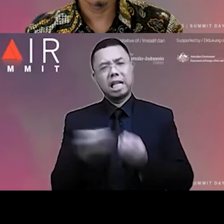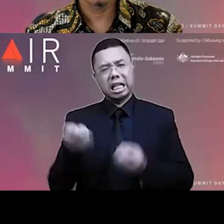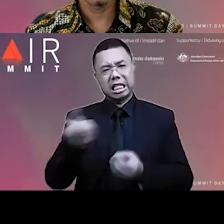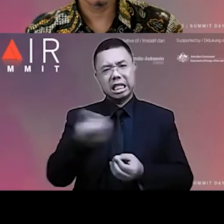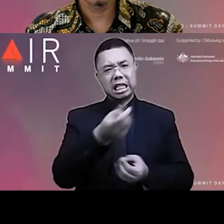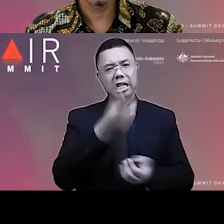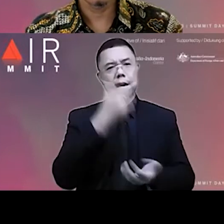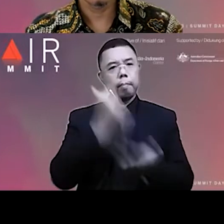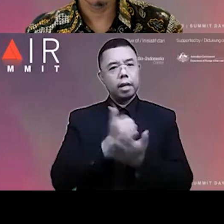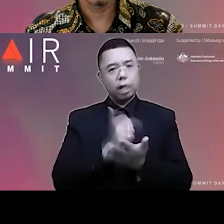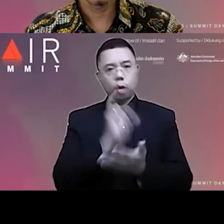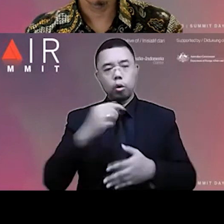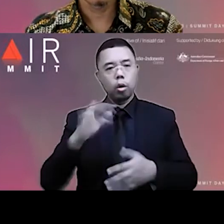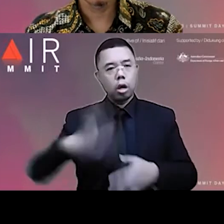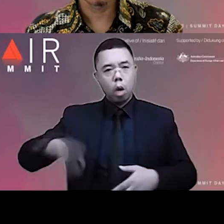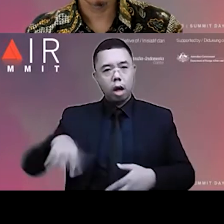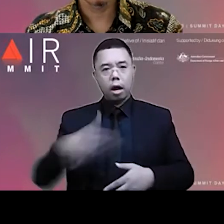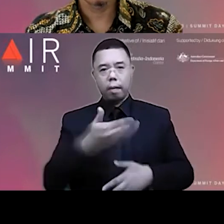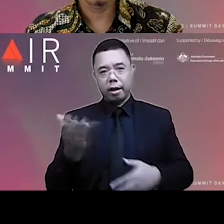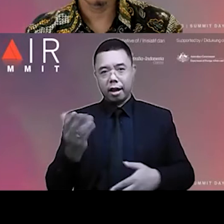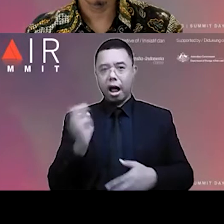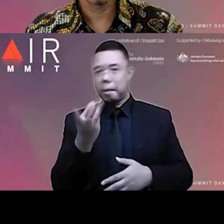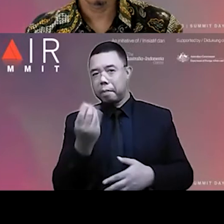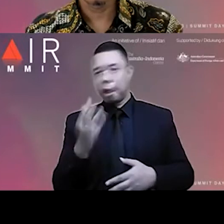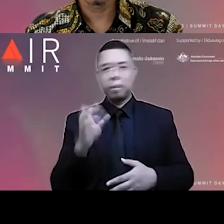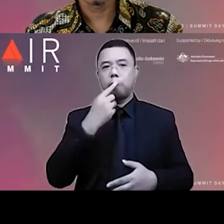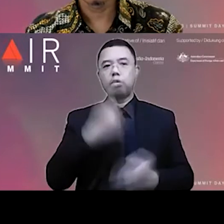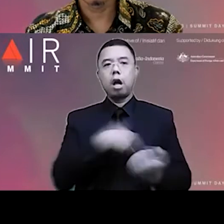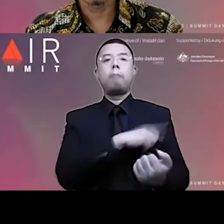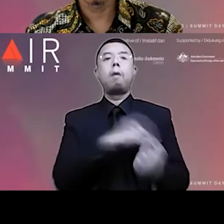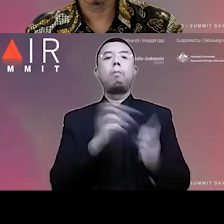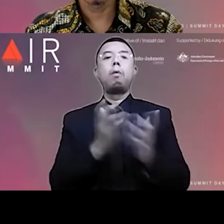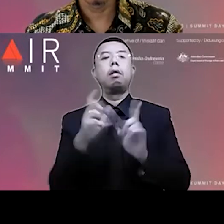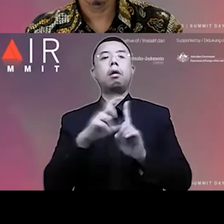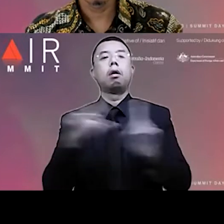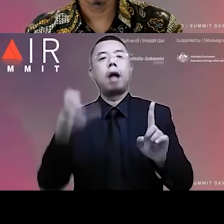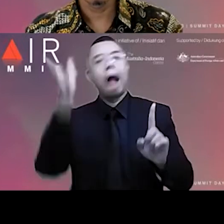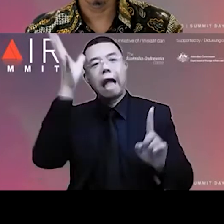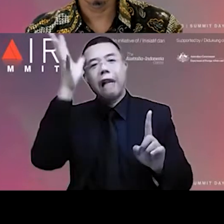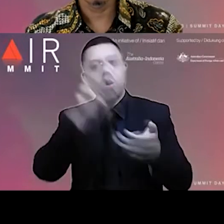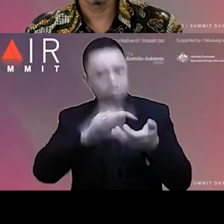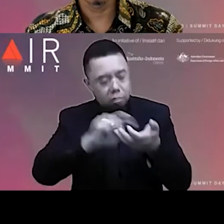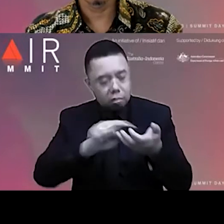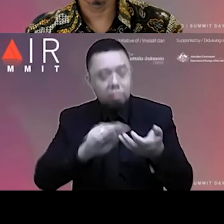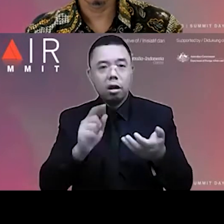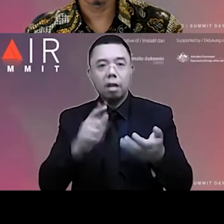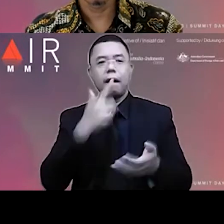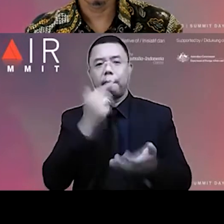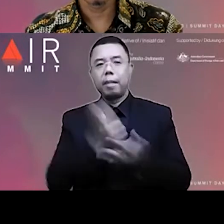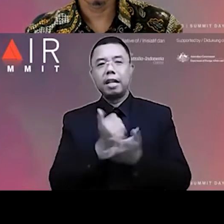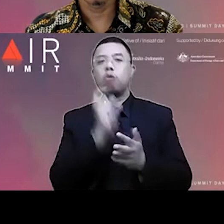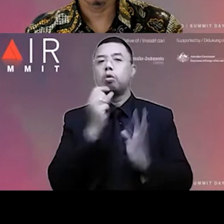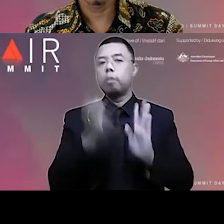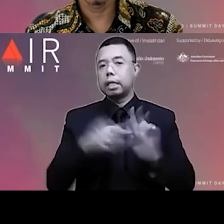are lacking the digital skills that's really required in this current moment. So when I say digital skills, I mean the ability to